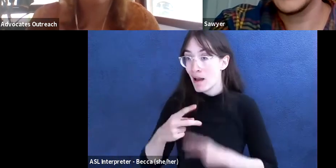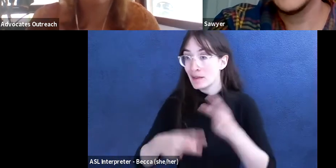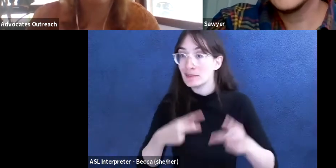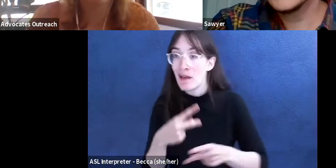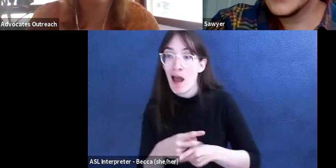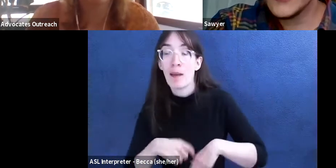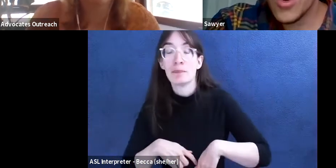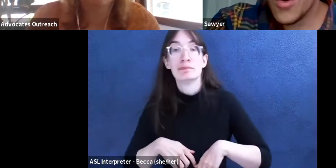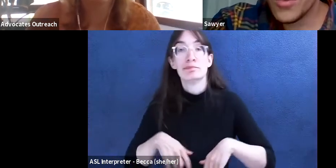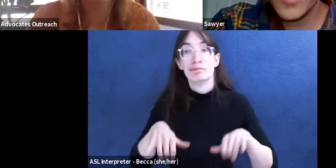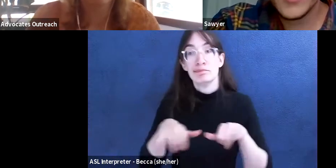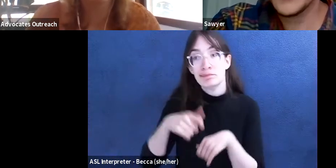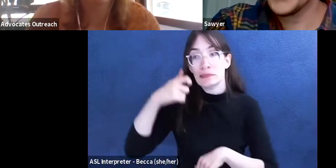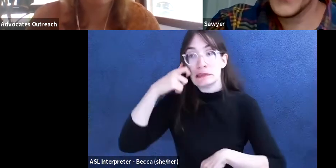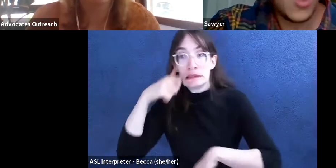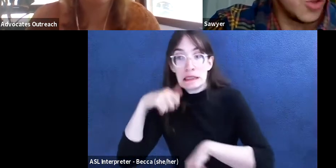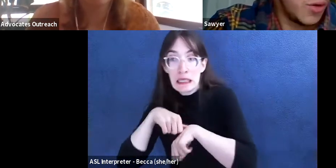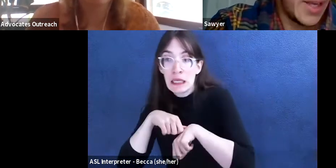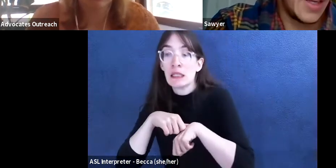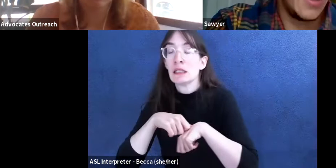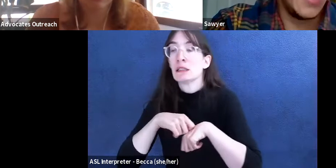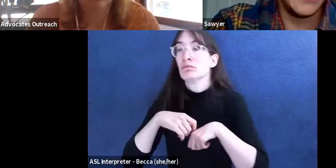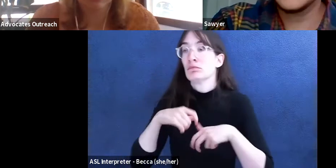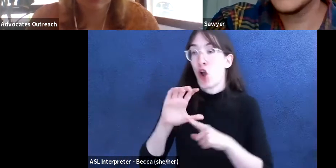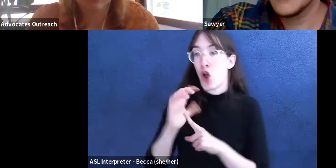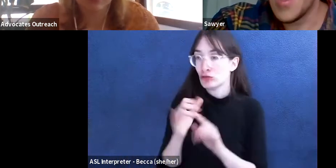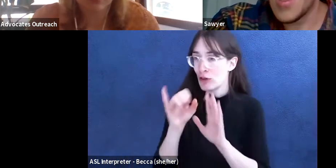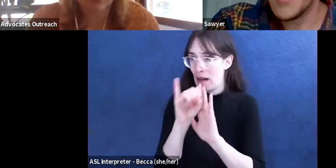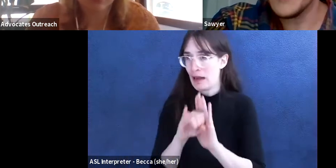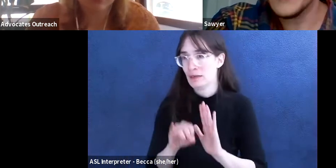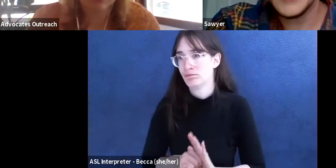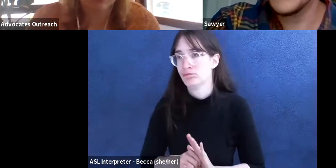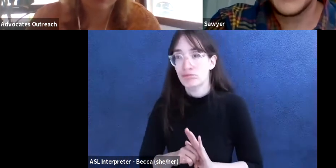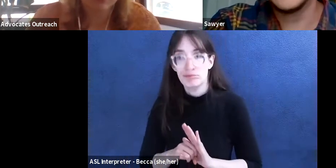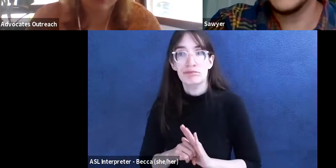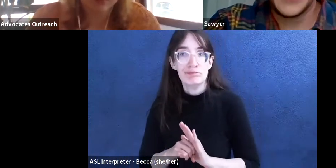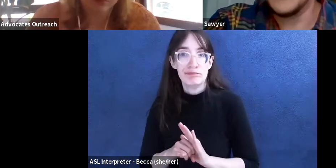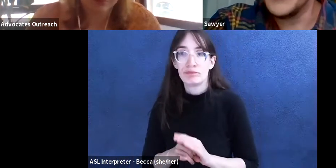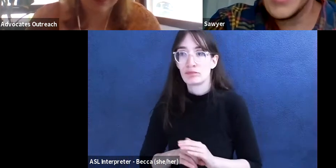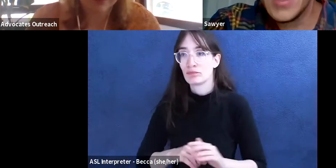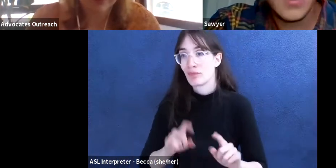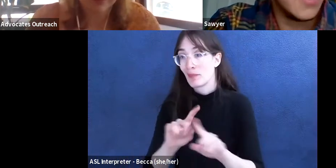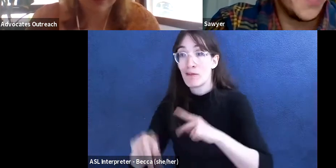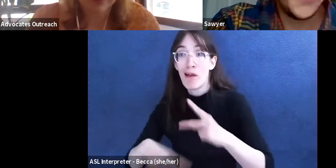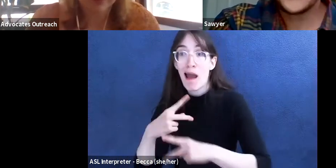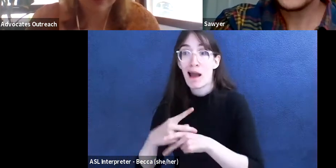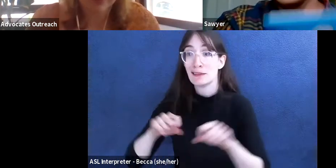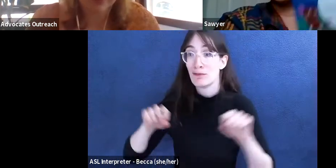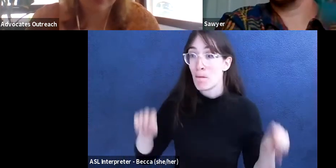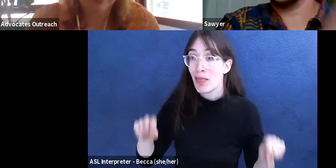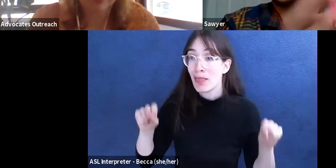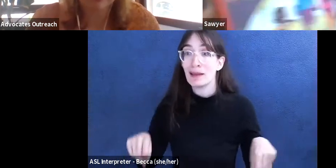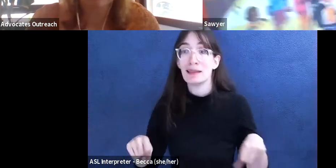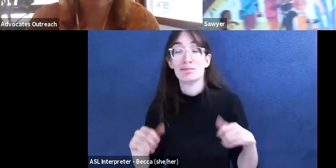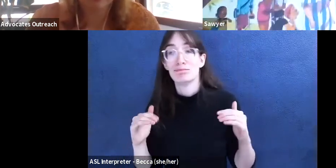of how, when we give kids the language to be able to talk about